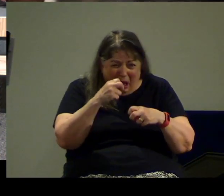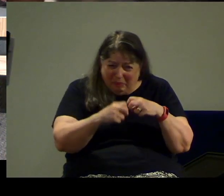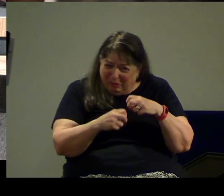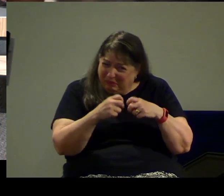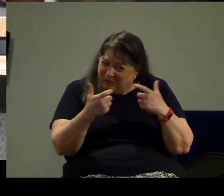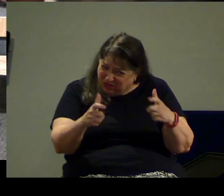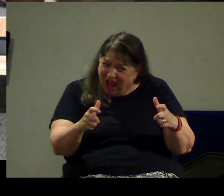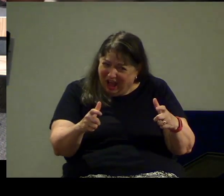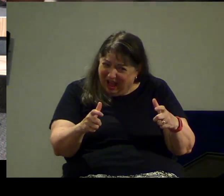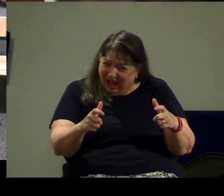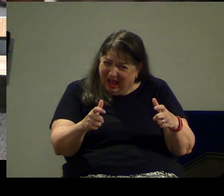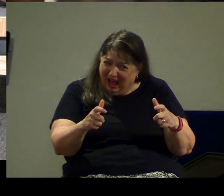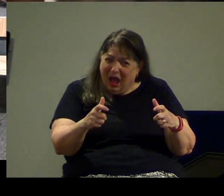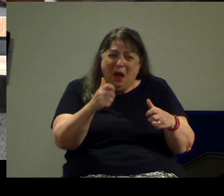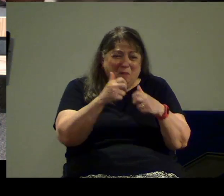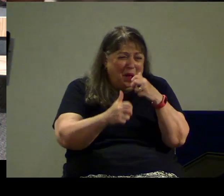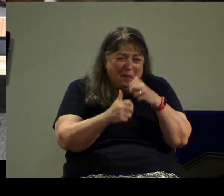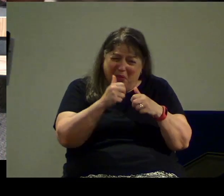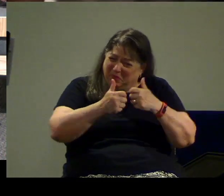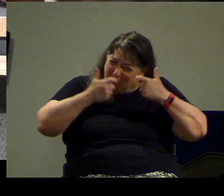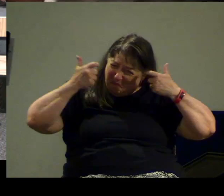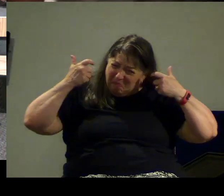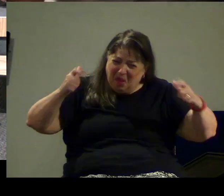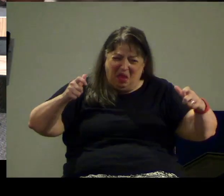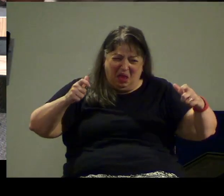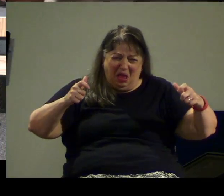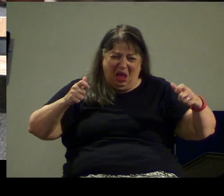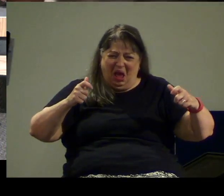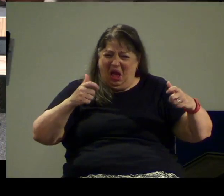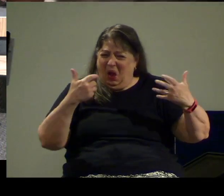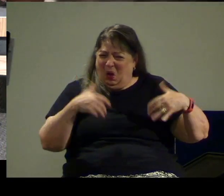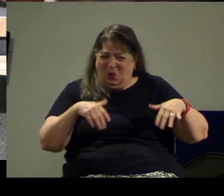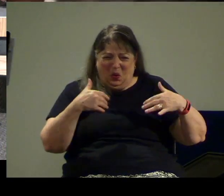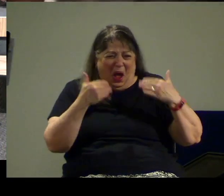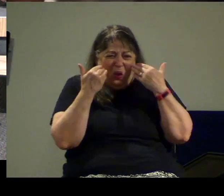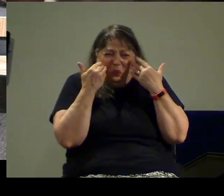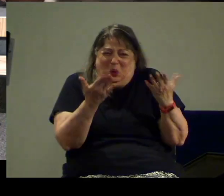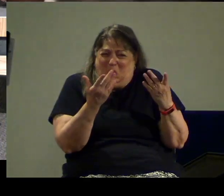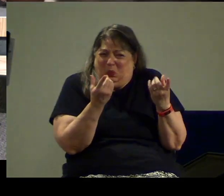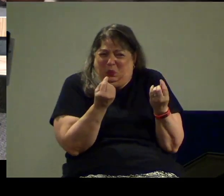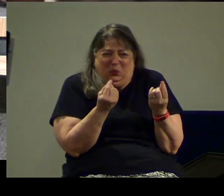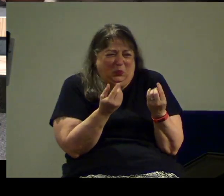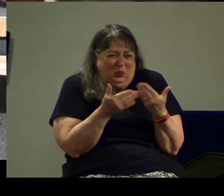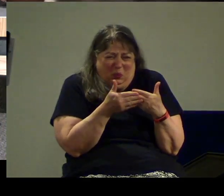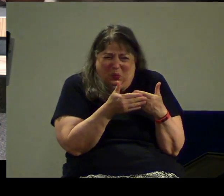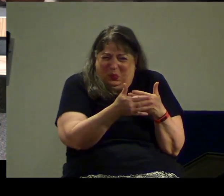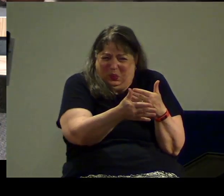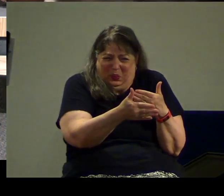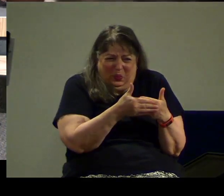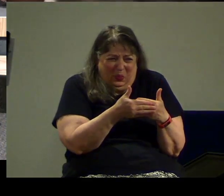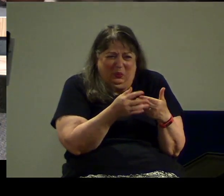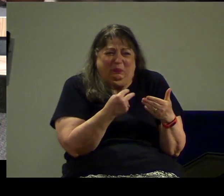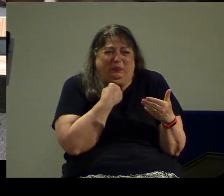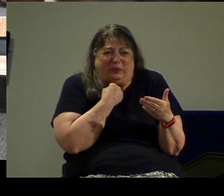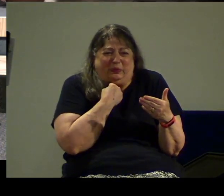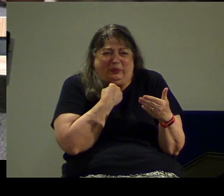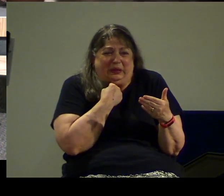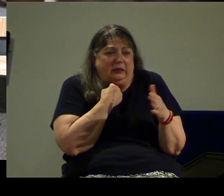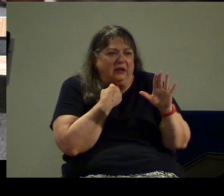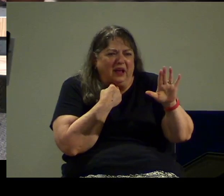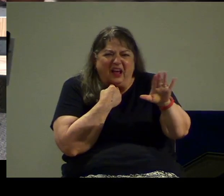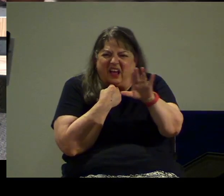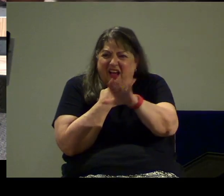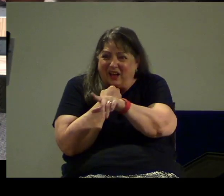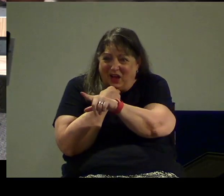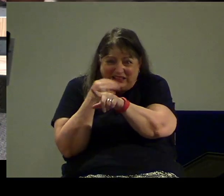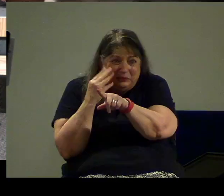you, greater than you, and you don't know how you're going to handle these things. I don't know if anyone's